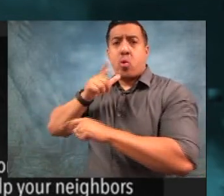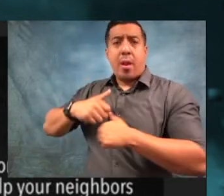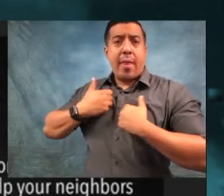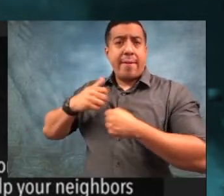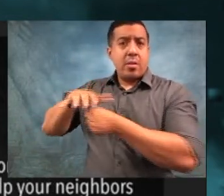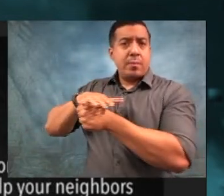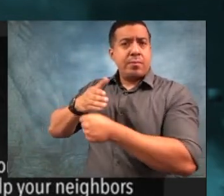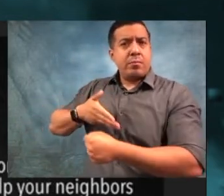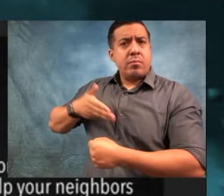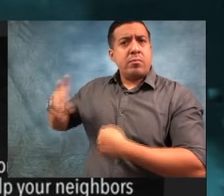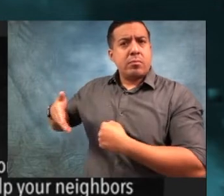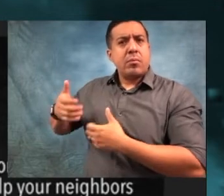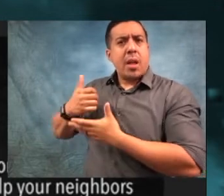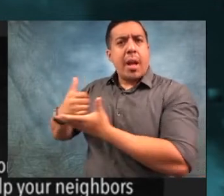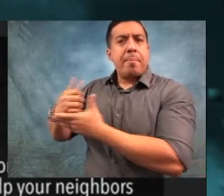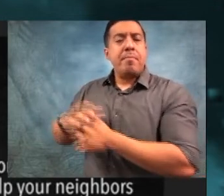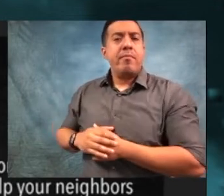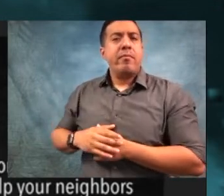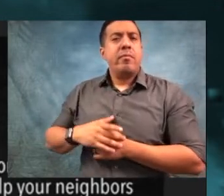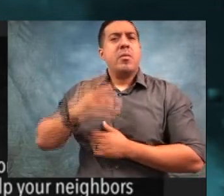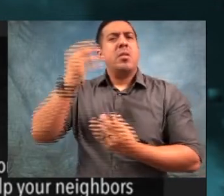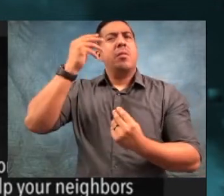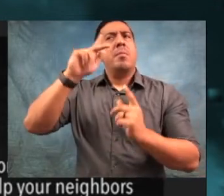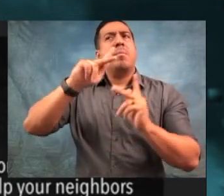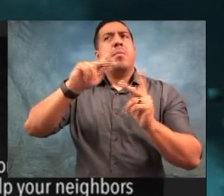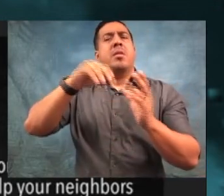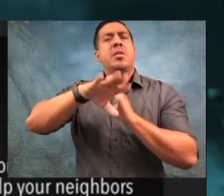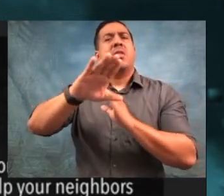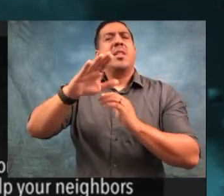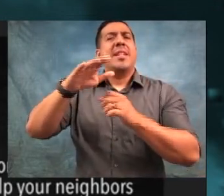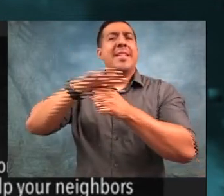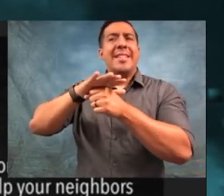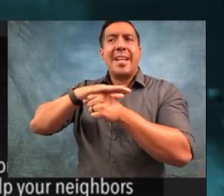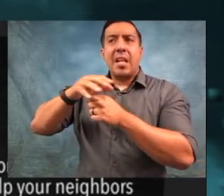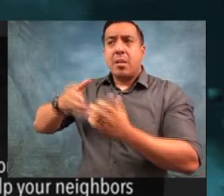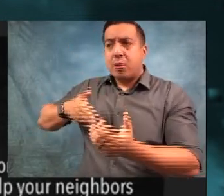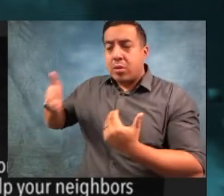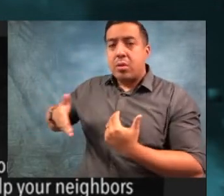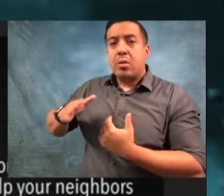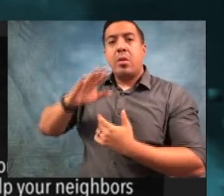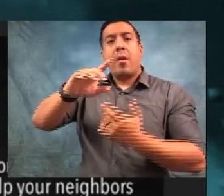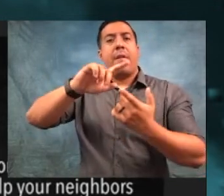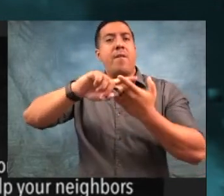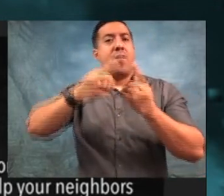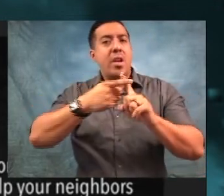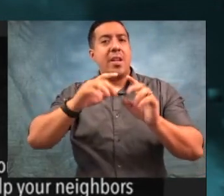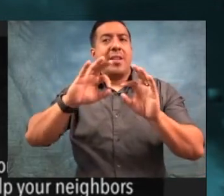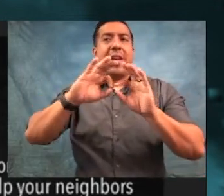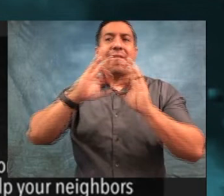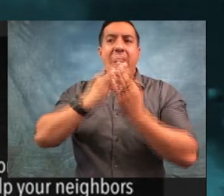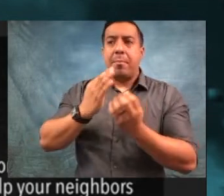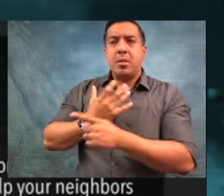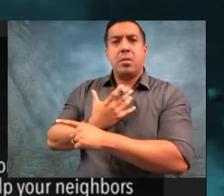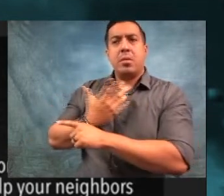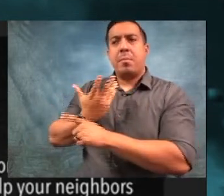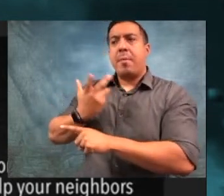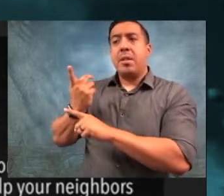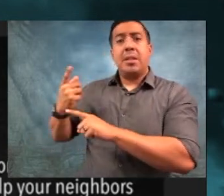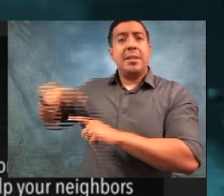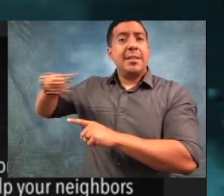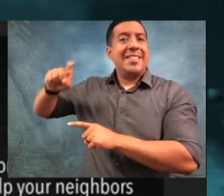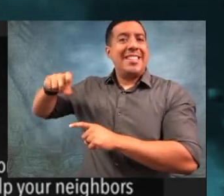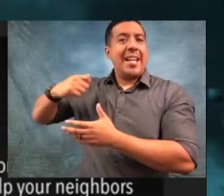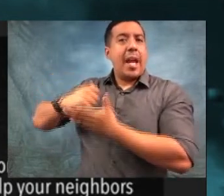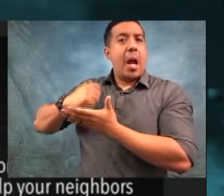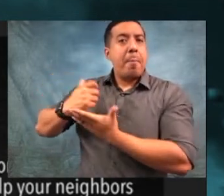Help your neighbor. This is good to keep in mind as well. Think about people in your neighborhood, your friends, your neighbors, your